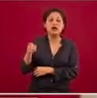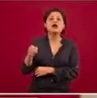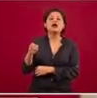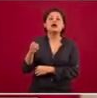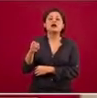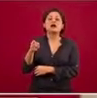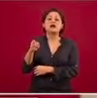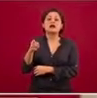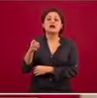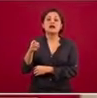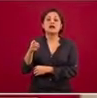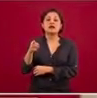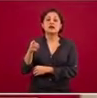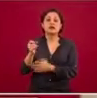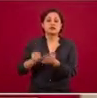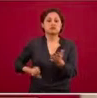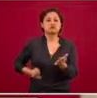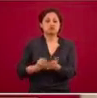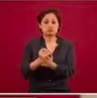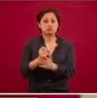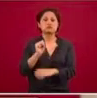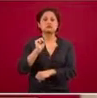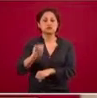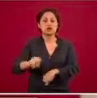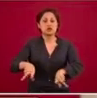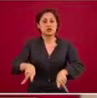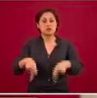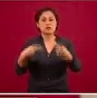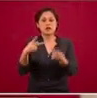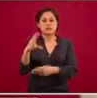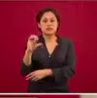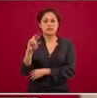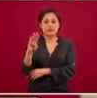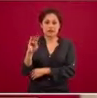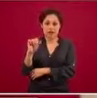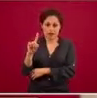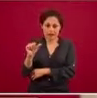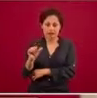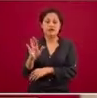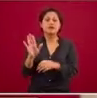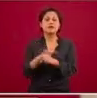that authorized the selling of